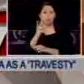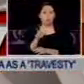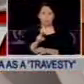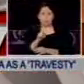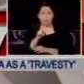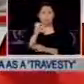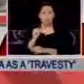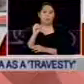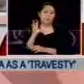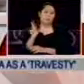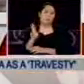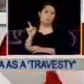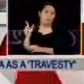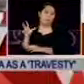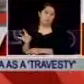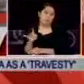089-121-017358,